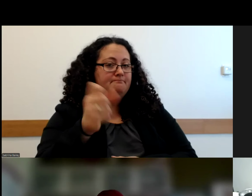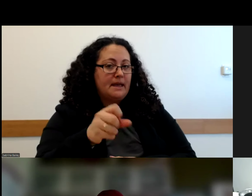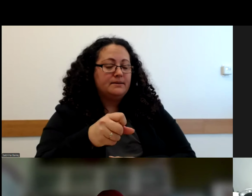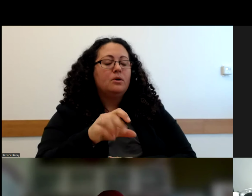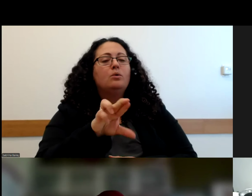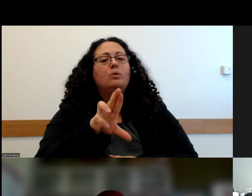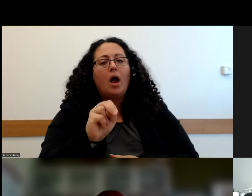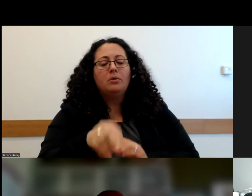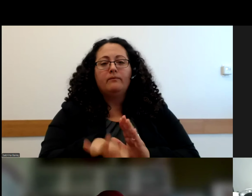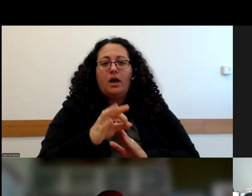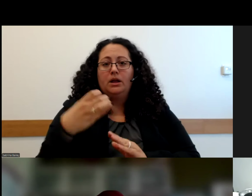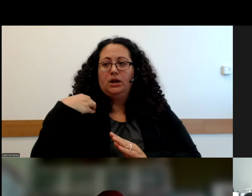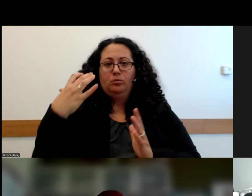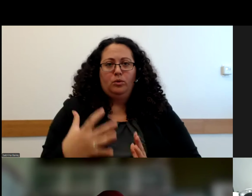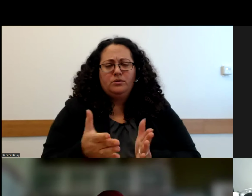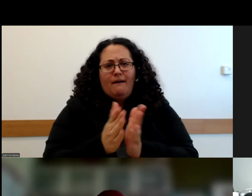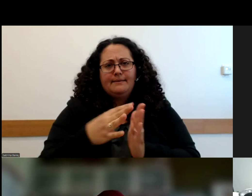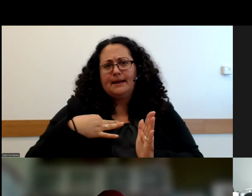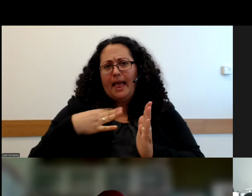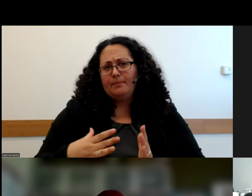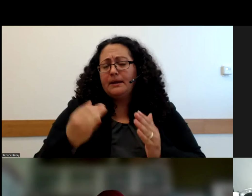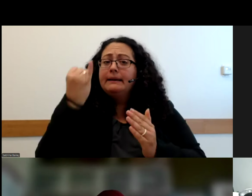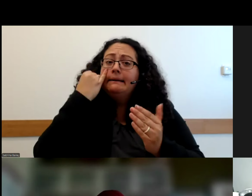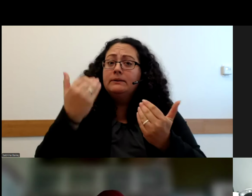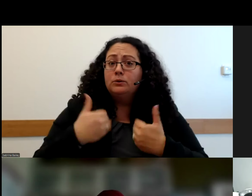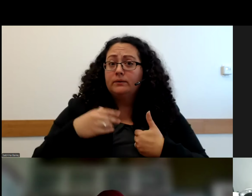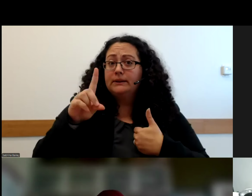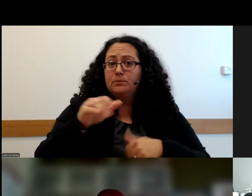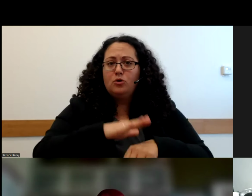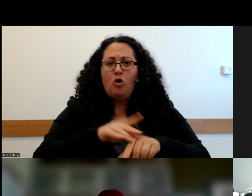that employers are asking applicants if they have a disability